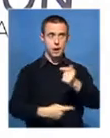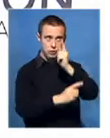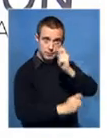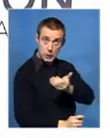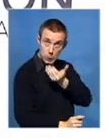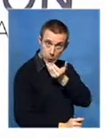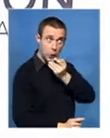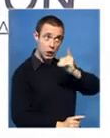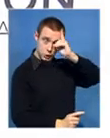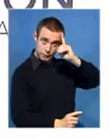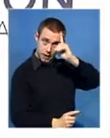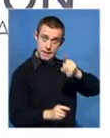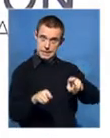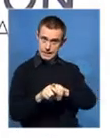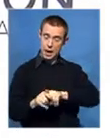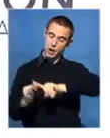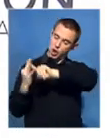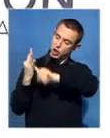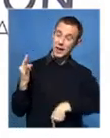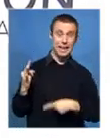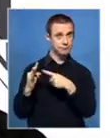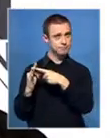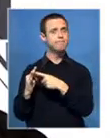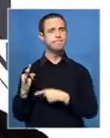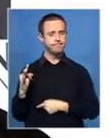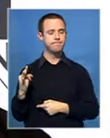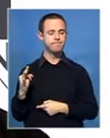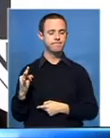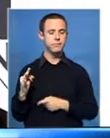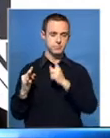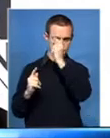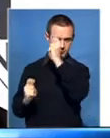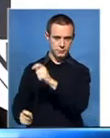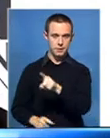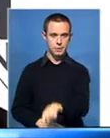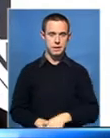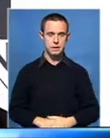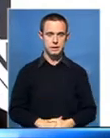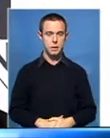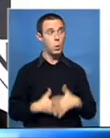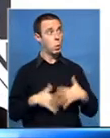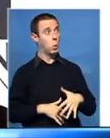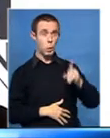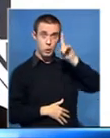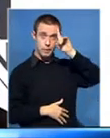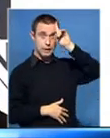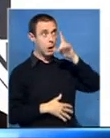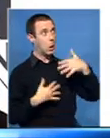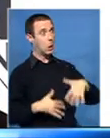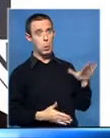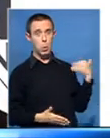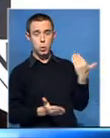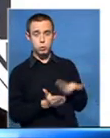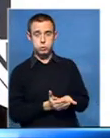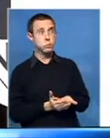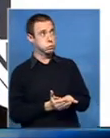of Senzo and other sports men and women that has left us. Sports, you know, it plays a role in uniting all of us, and also to remember our fallen